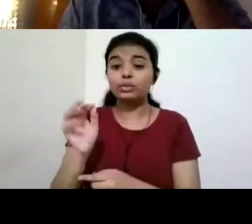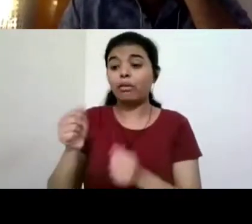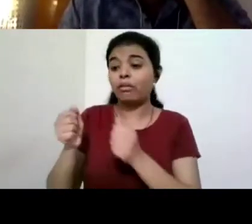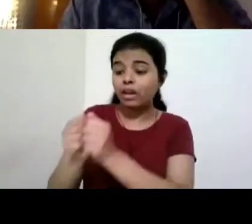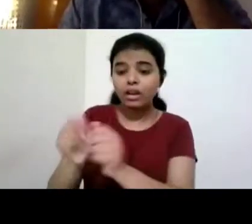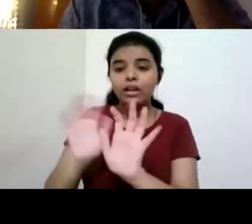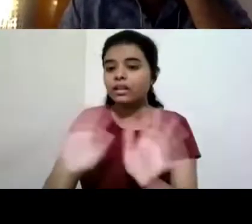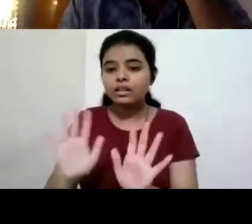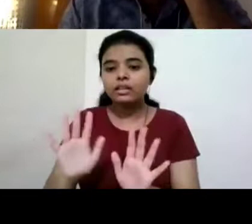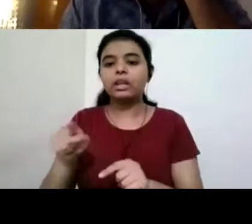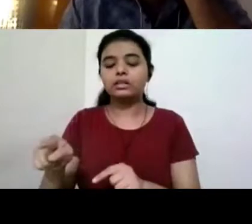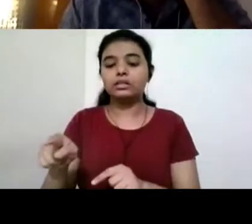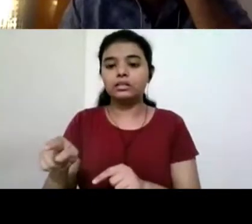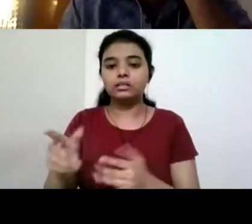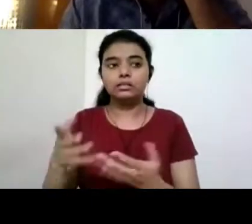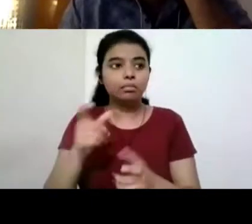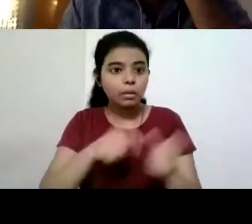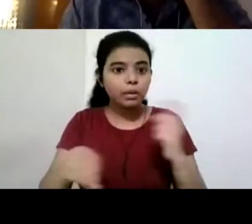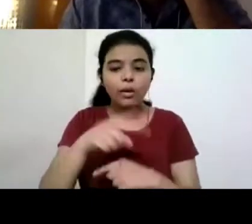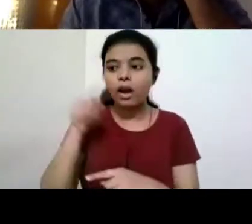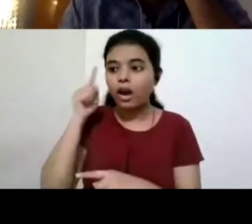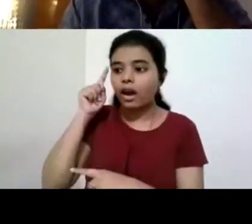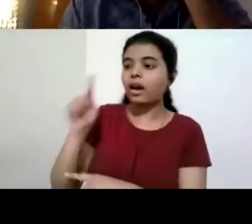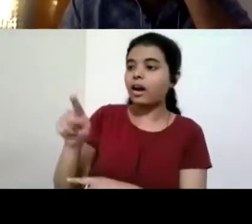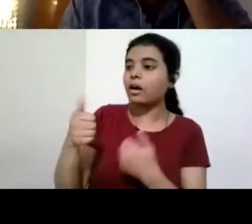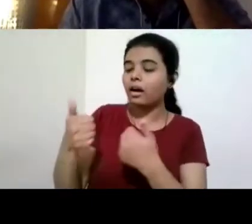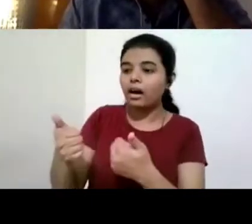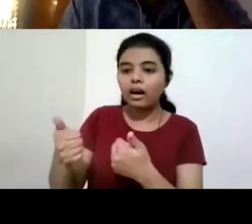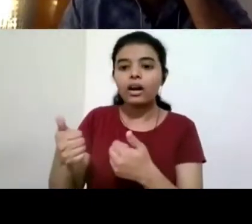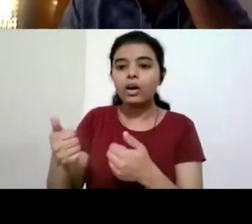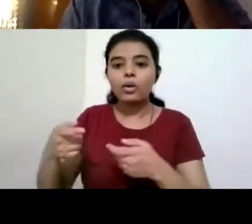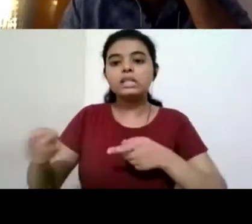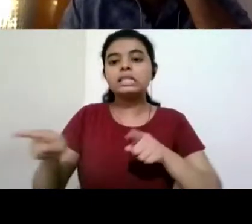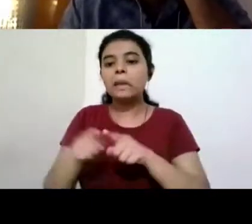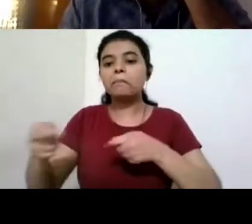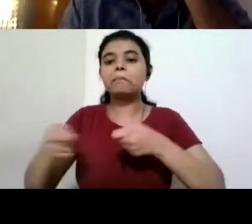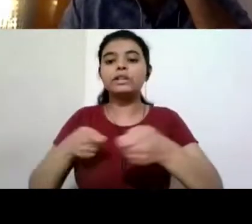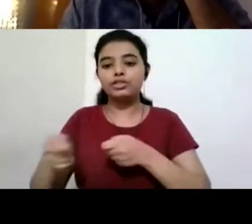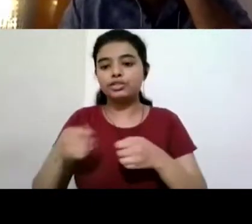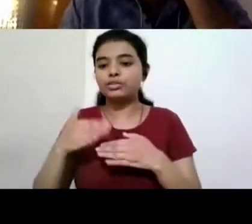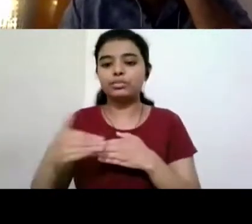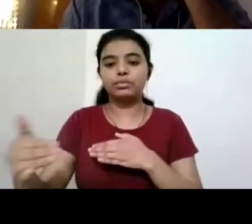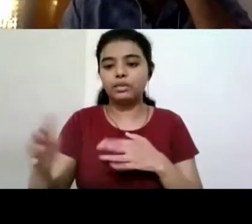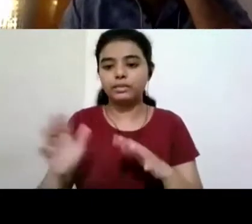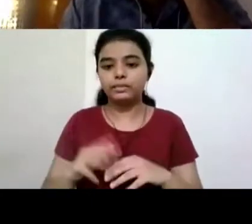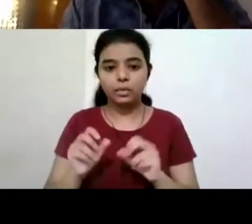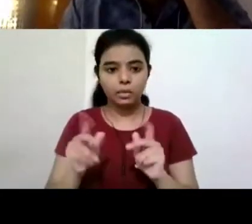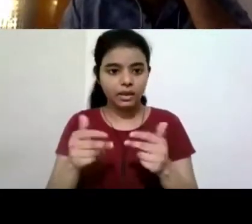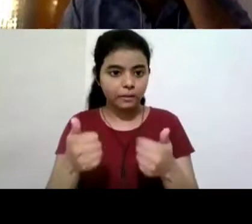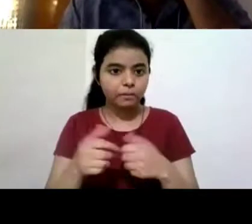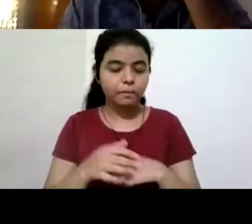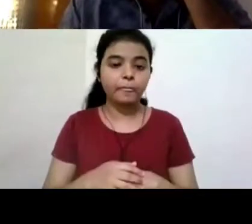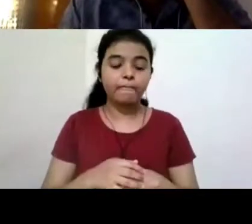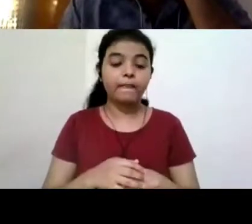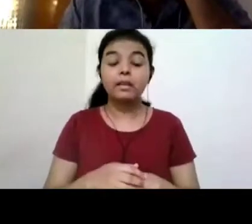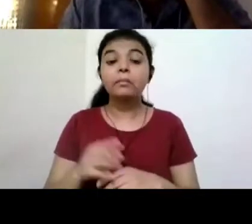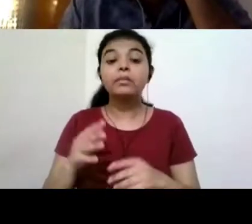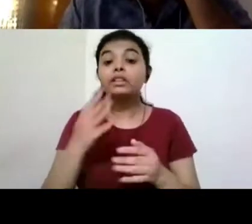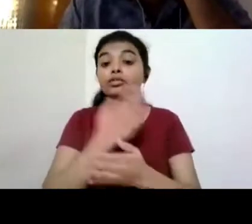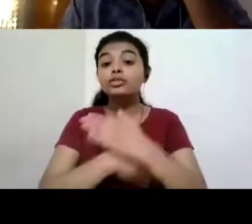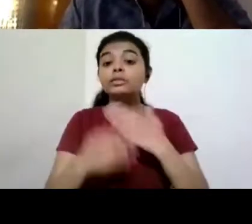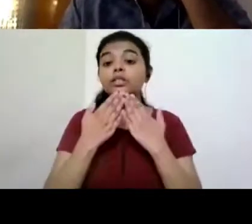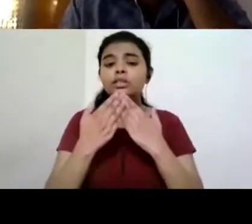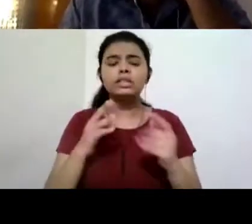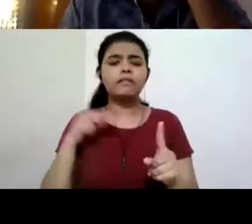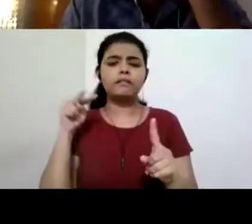It's not something that we really are doing business on, okay? Now, how do I view disability